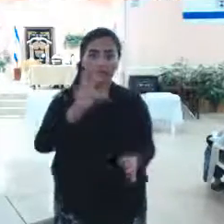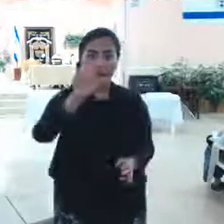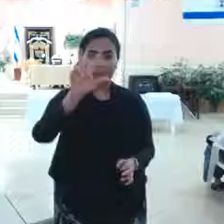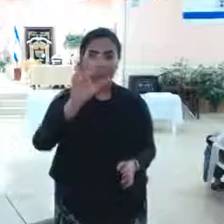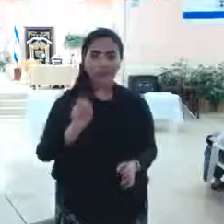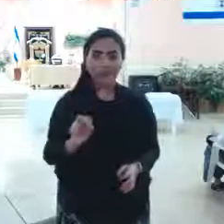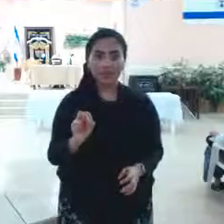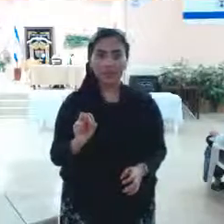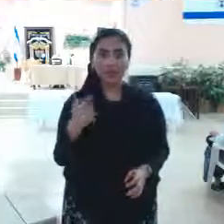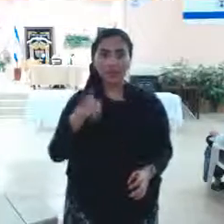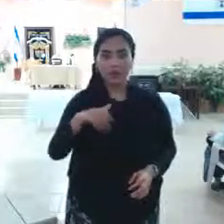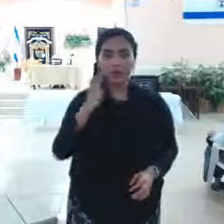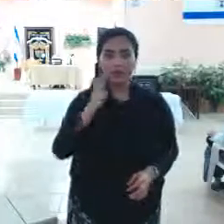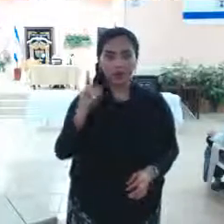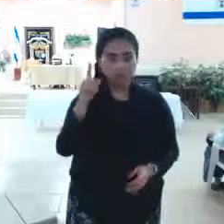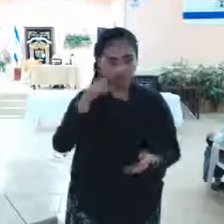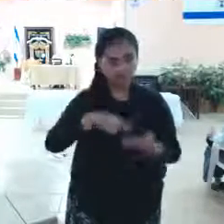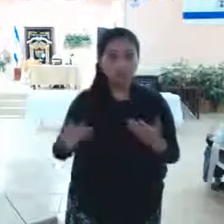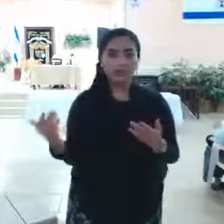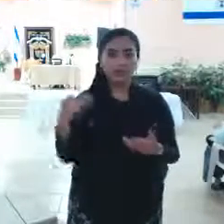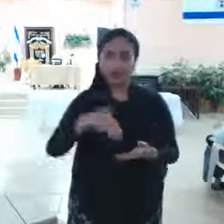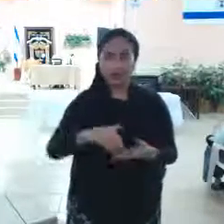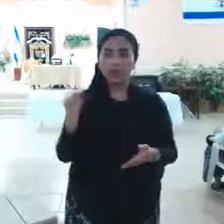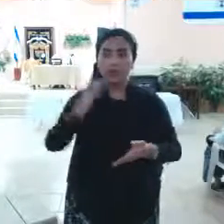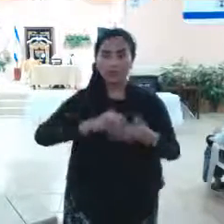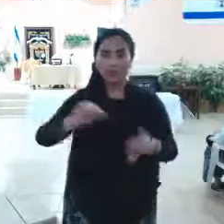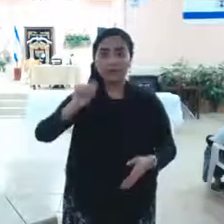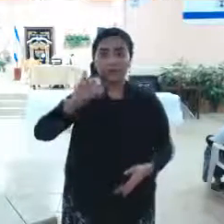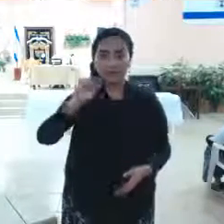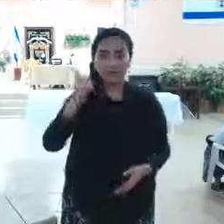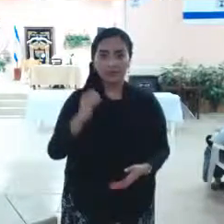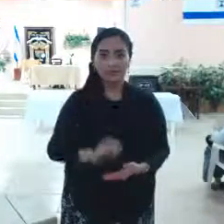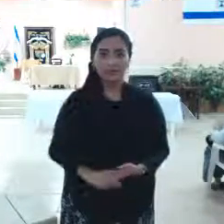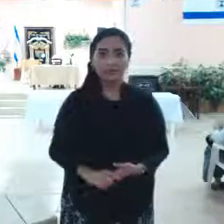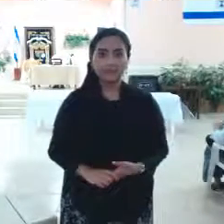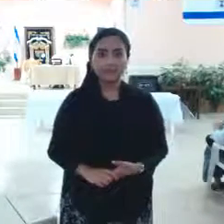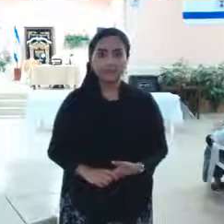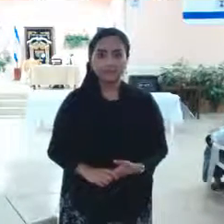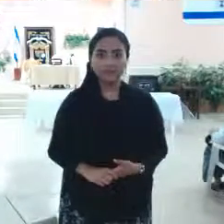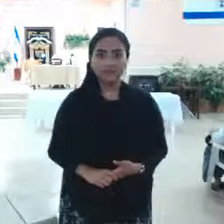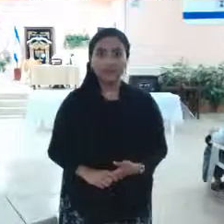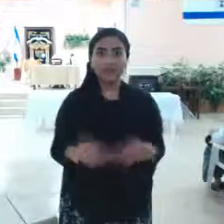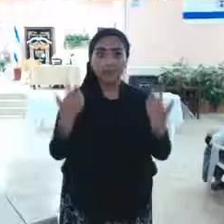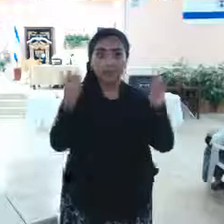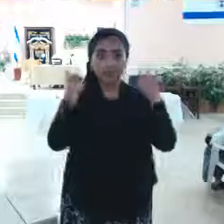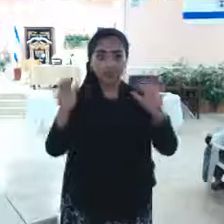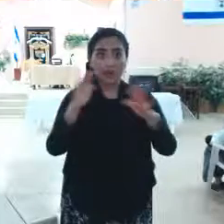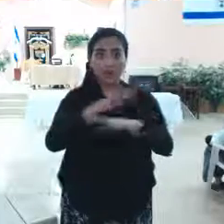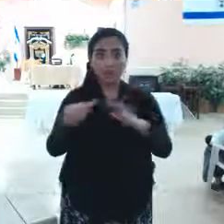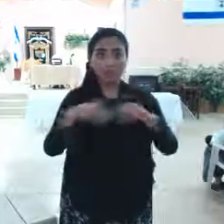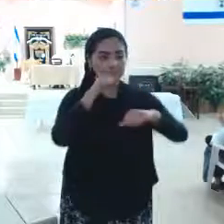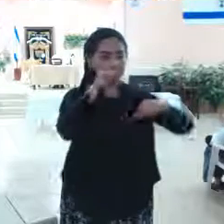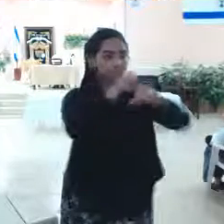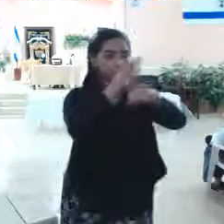in chapter 30, let's go there so you can see it again. Chapter 30, verse 10. So the post passed from city to